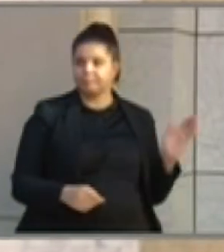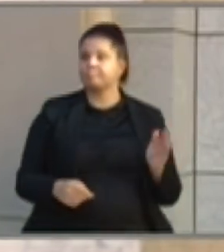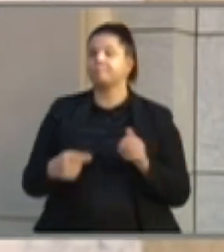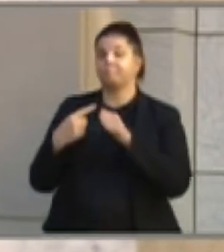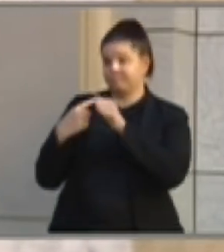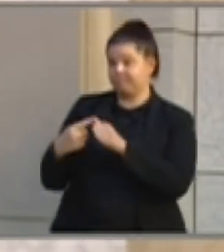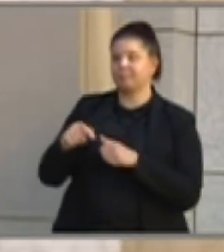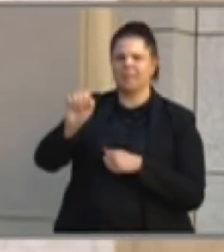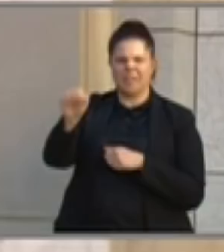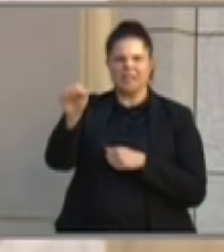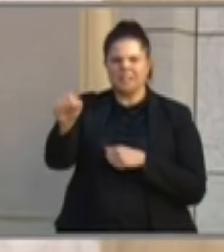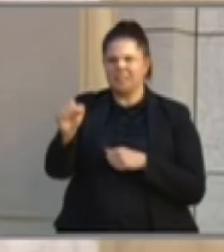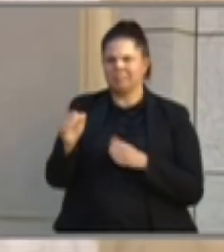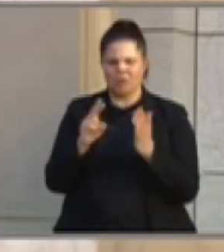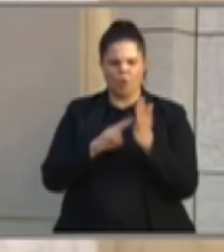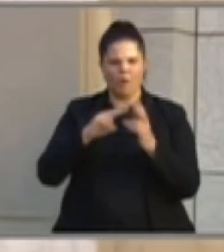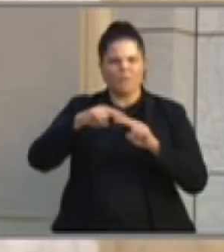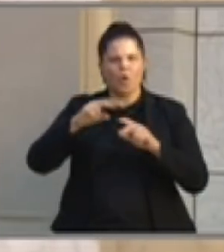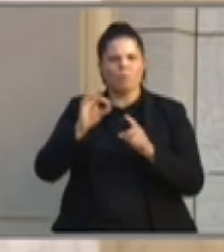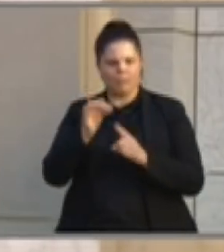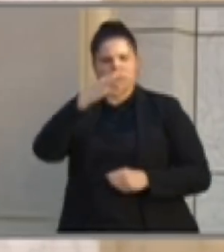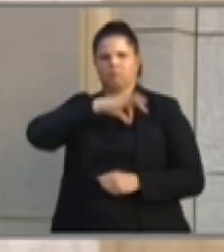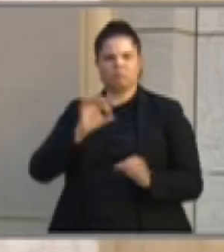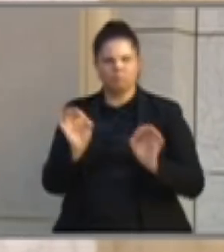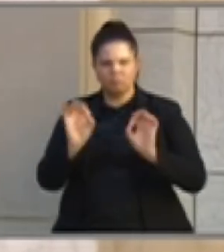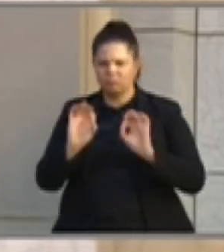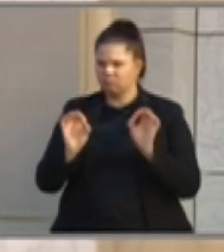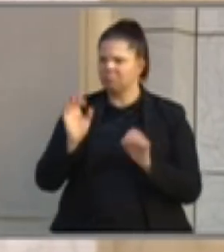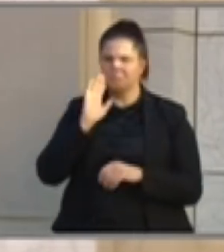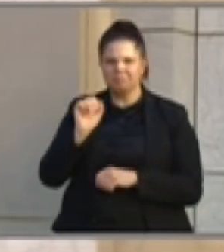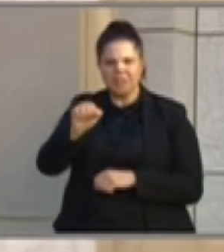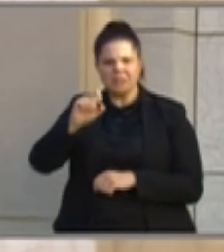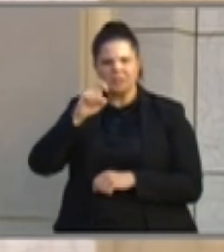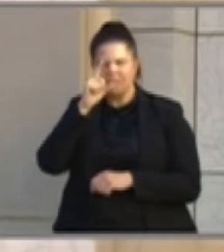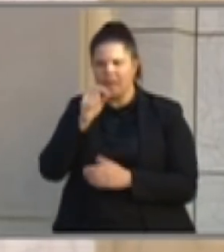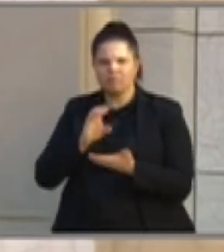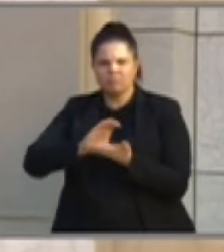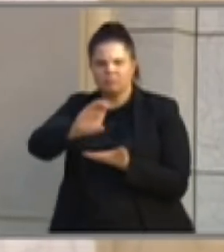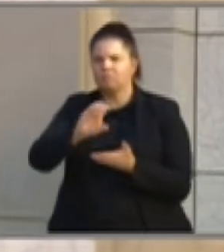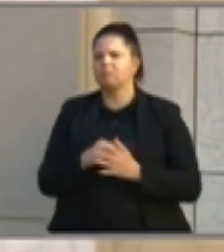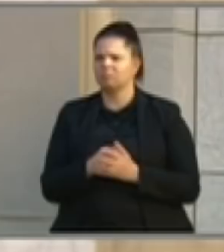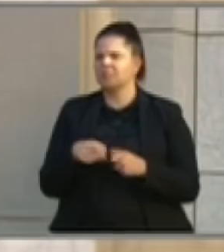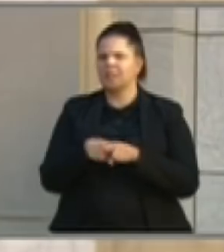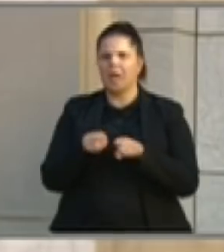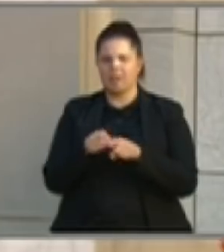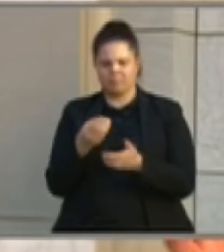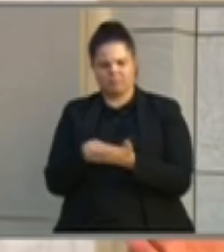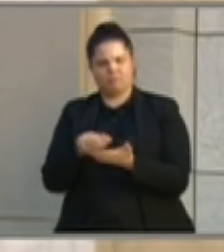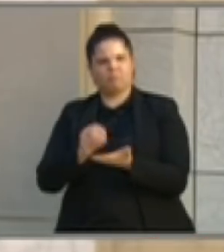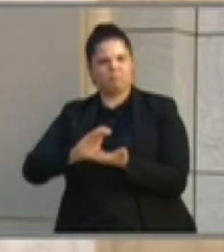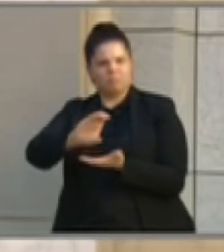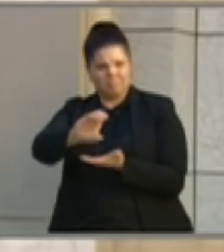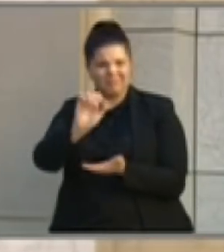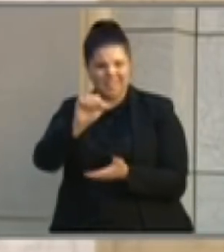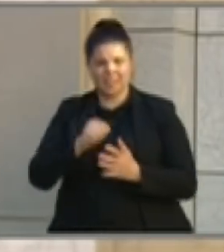just like our cash payments to small and medium-sized businesses also apply to not-for-profits. The other point I just want to make